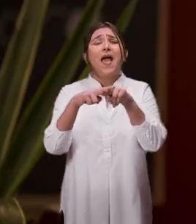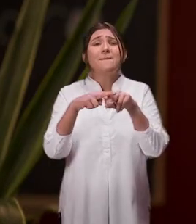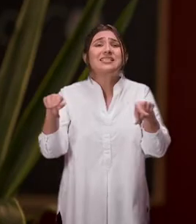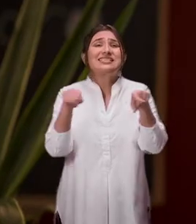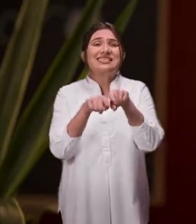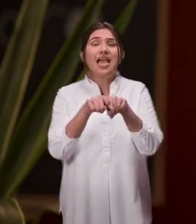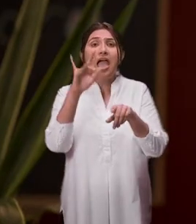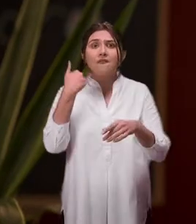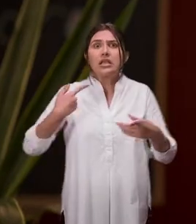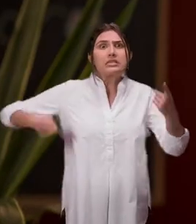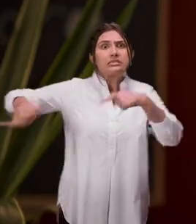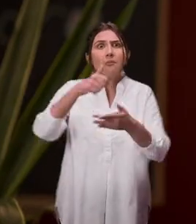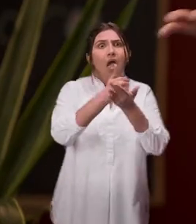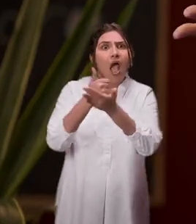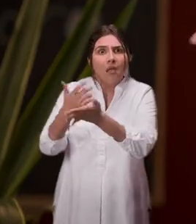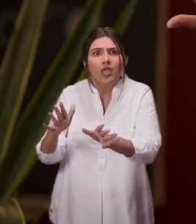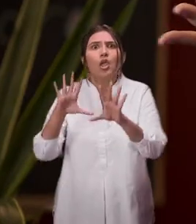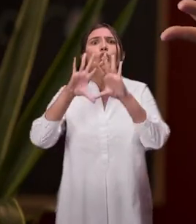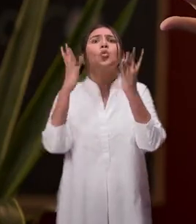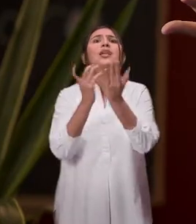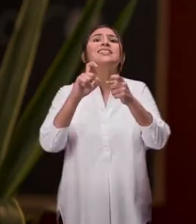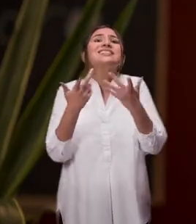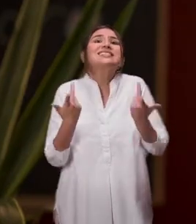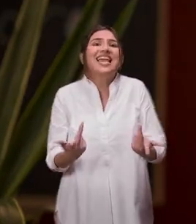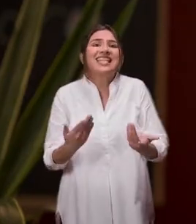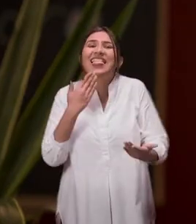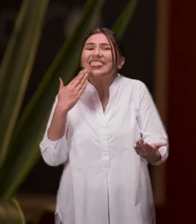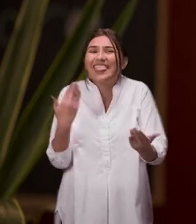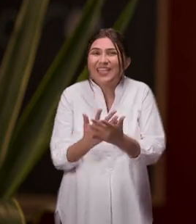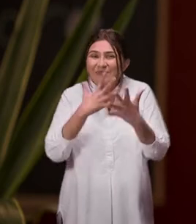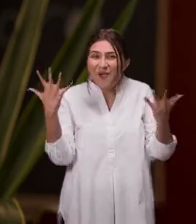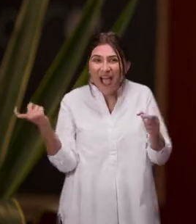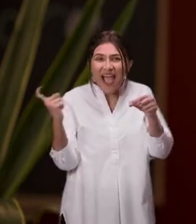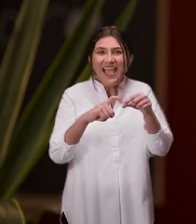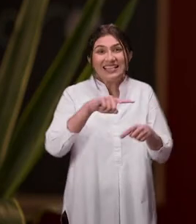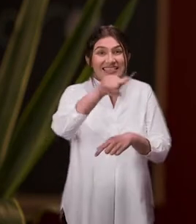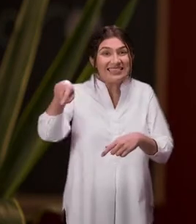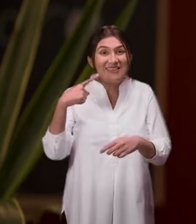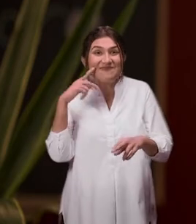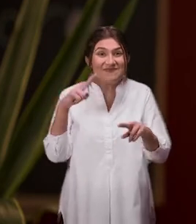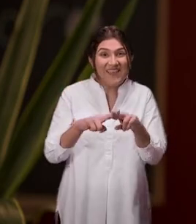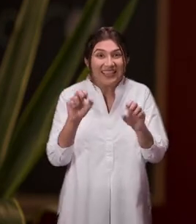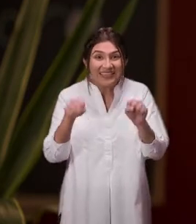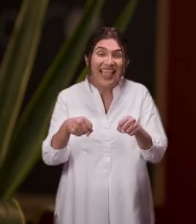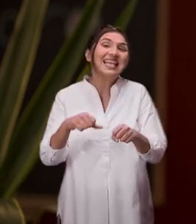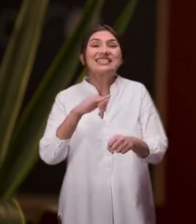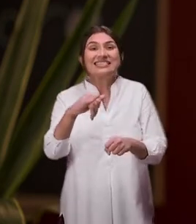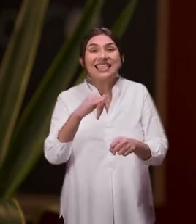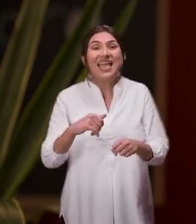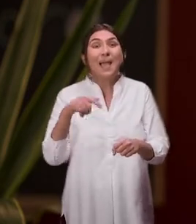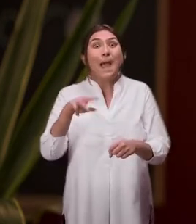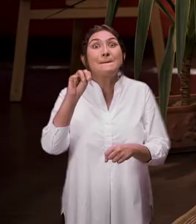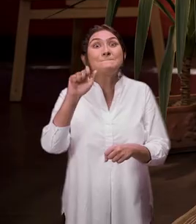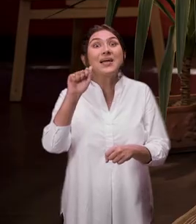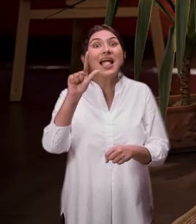Because agar hum ek dusre ka saath nahi denge, to phir kaise duniya badlegi? Thank you so much for joining me today. I hope aapko bhi bahut maza